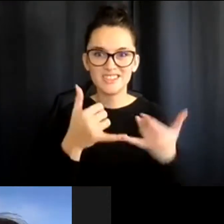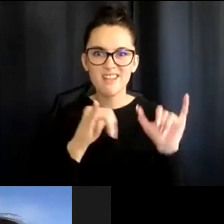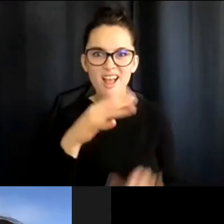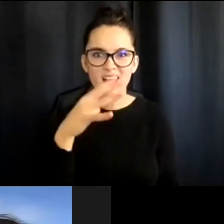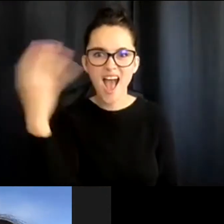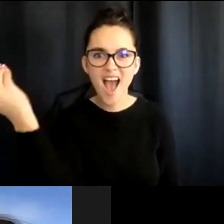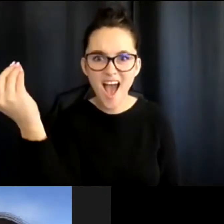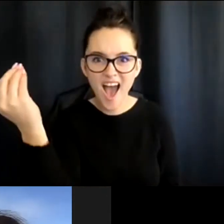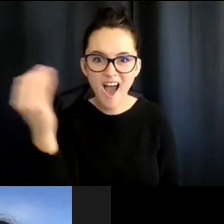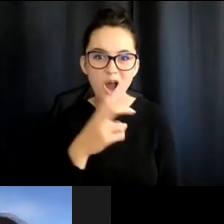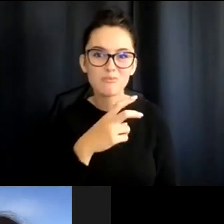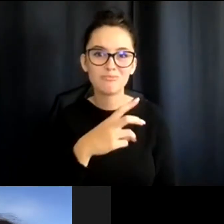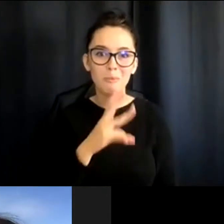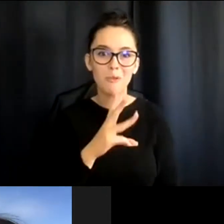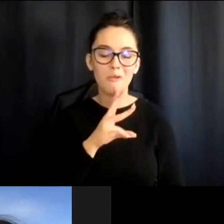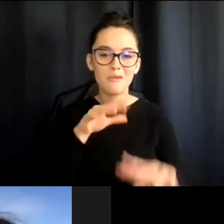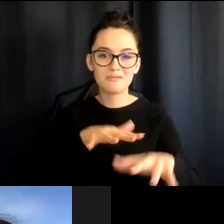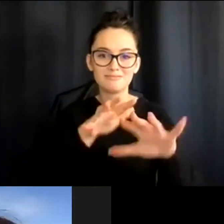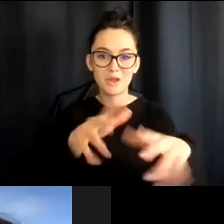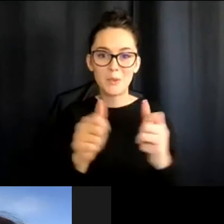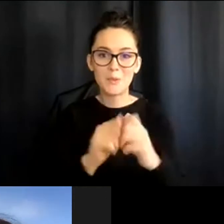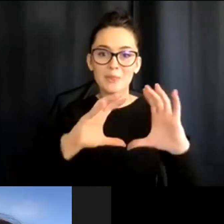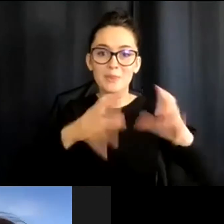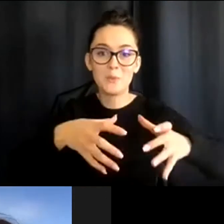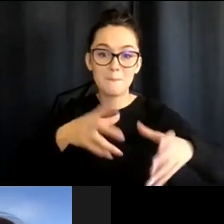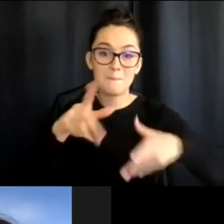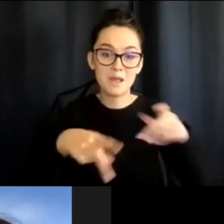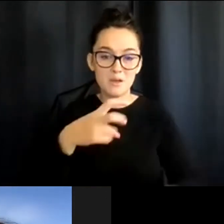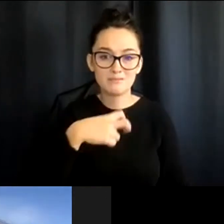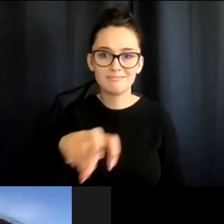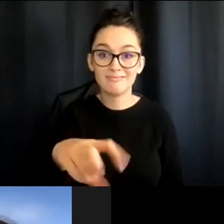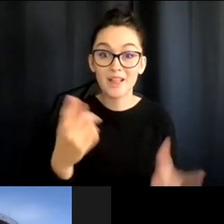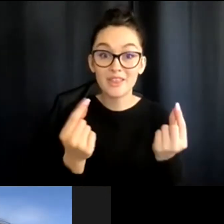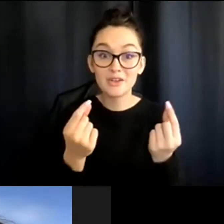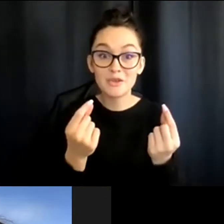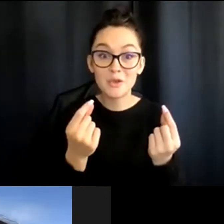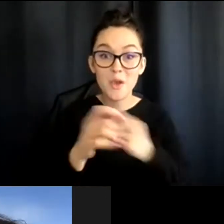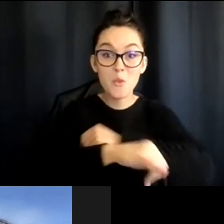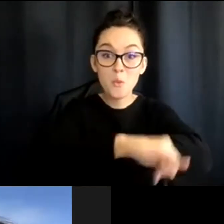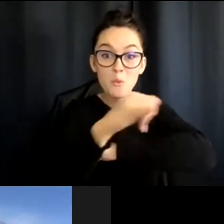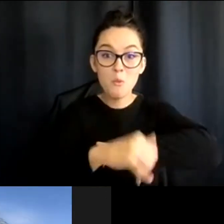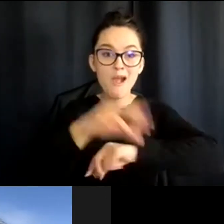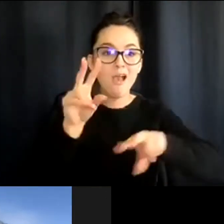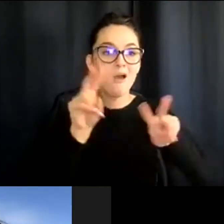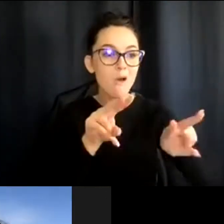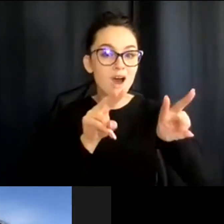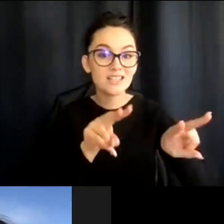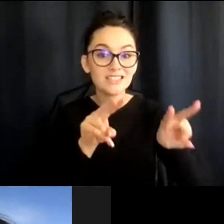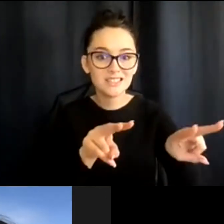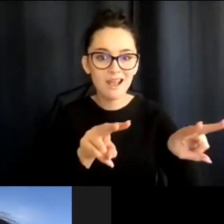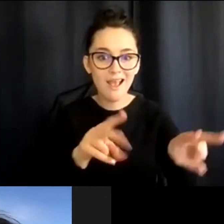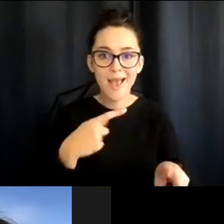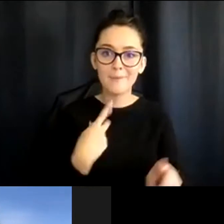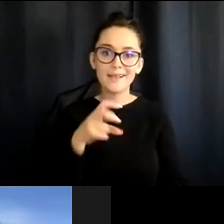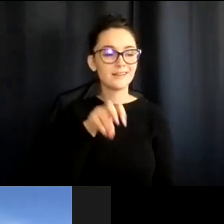of a group of tourists doing some whale watching. And while I've been sitting here, I have spotted plenty of